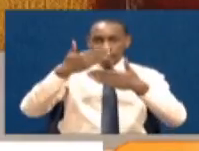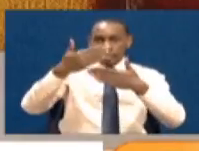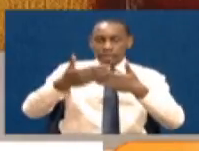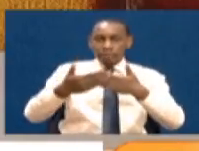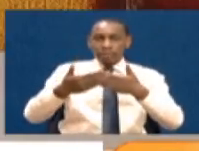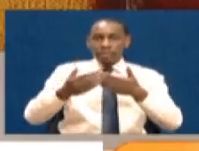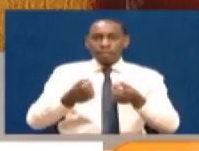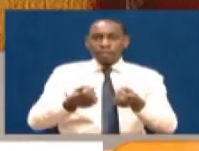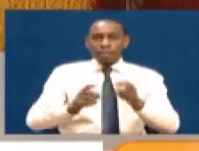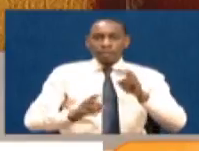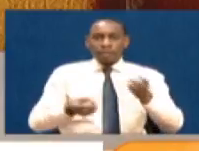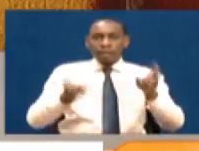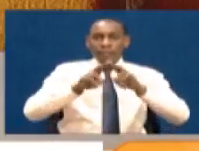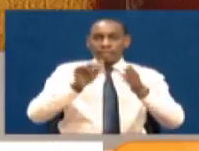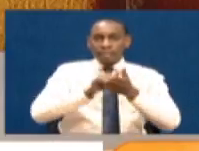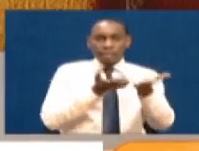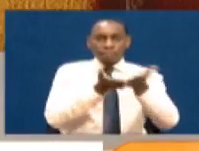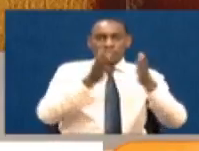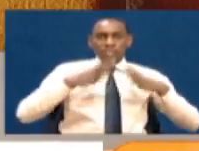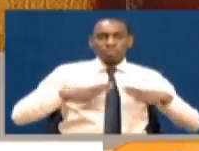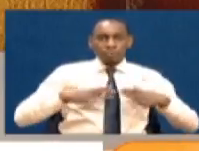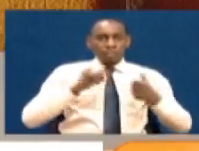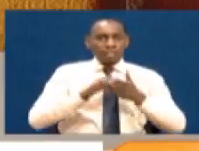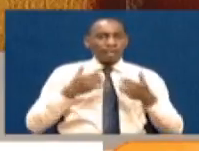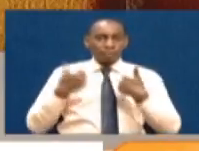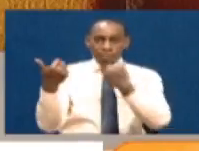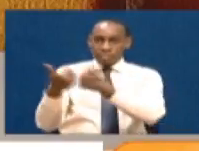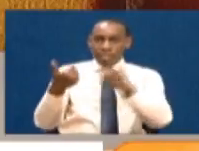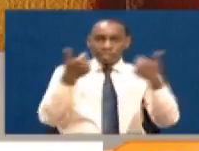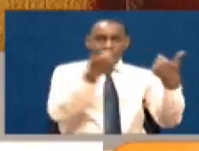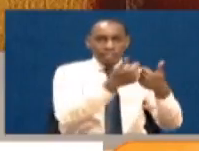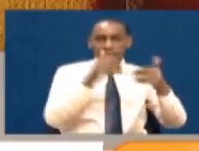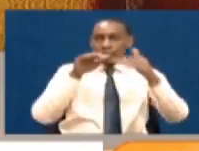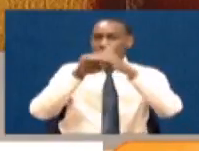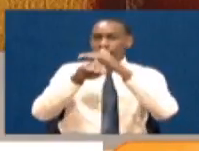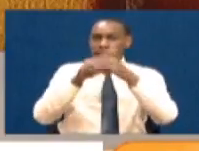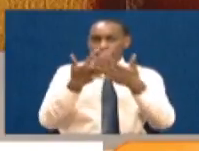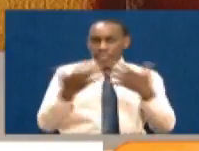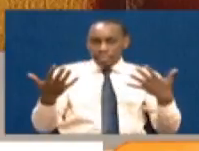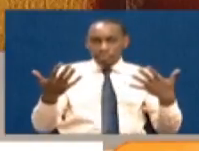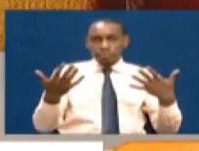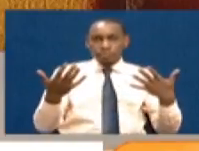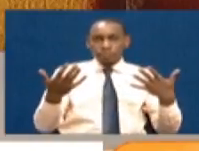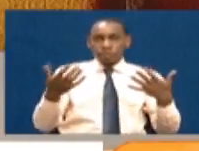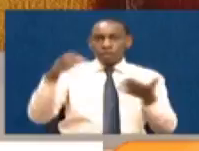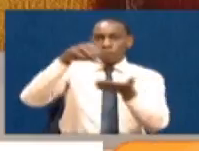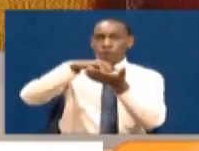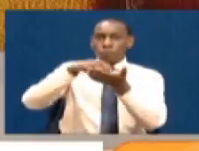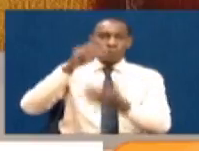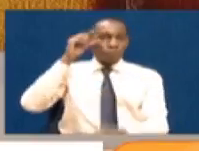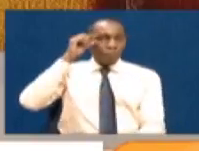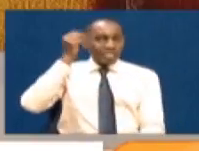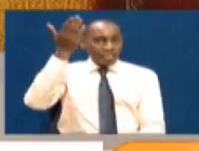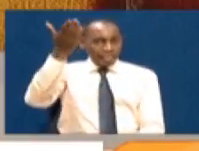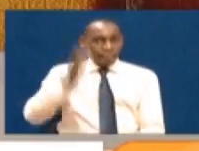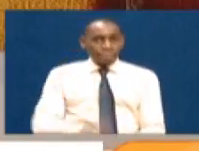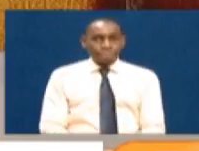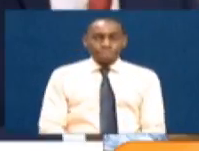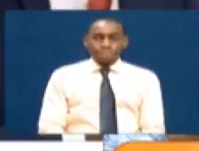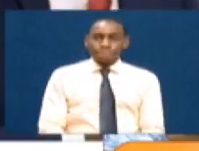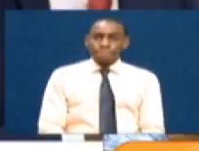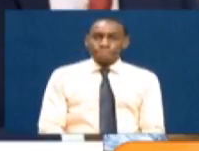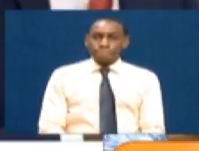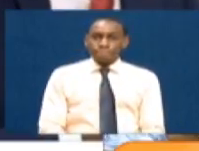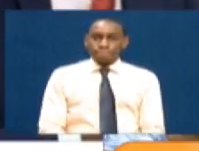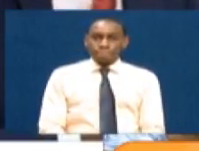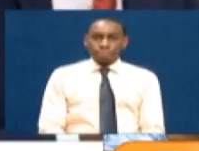it emerged that businessmen were still facing challenges accessing the cargo at the port of Mombasa.